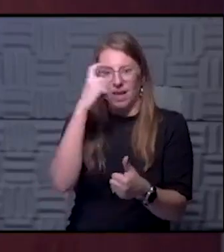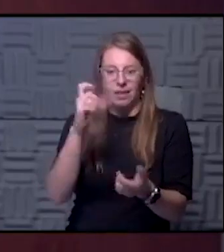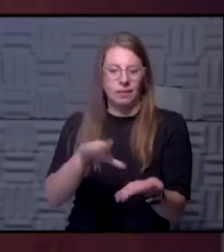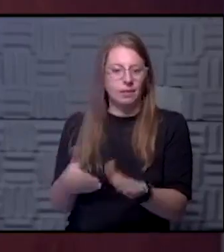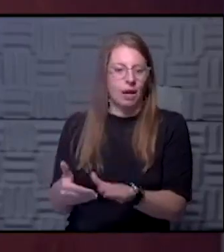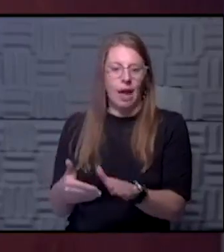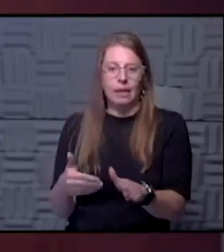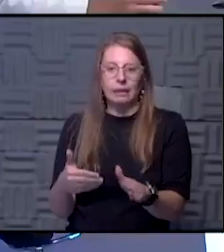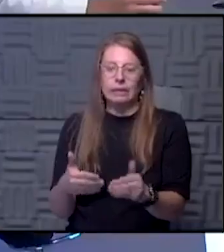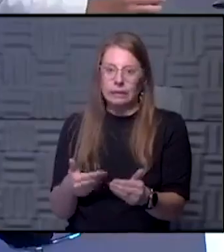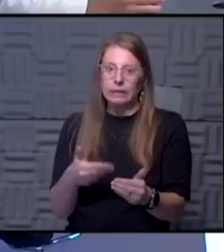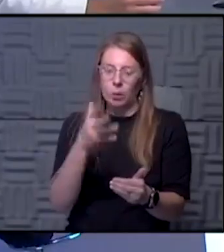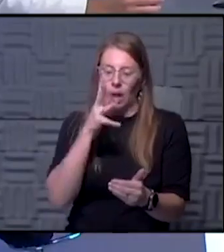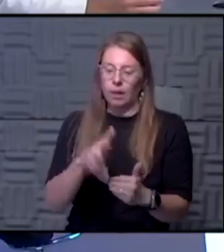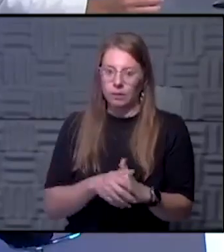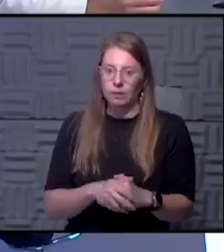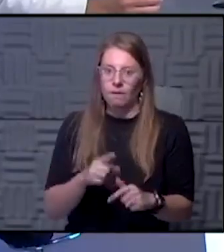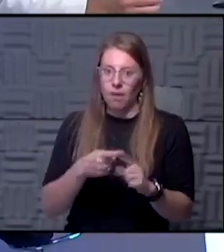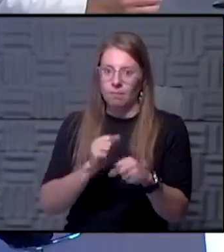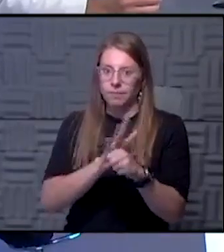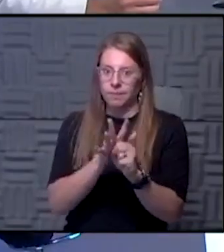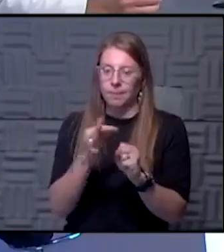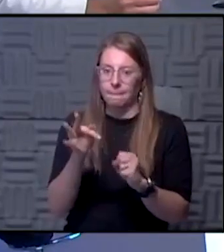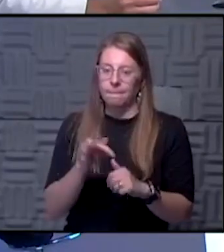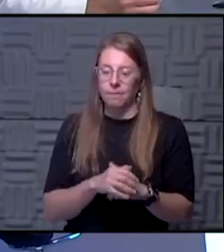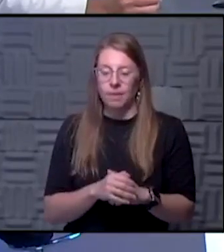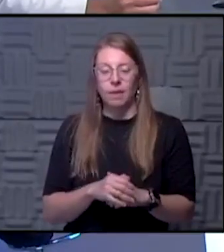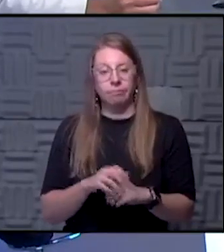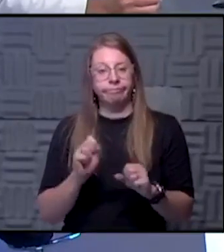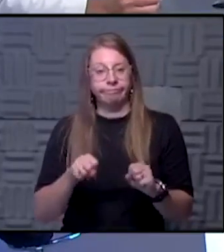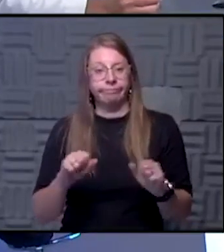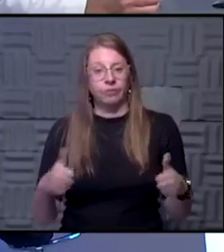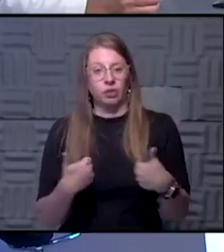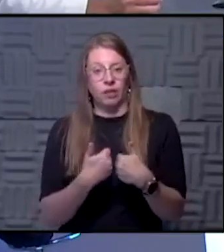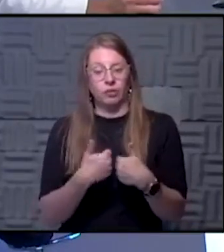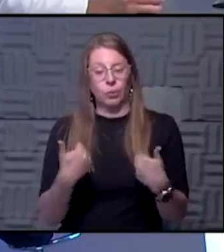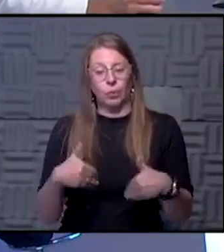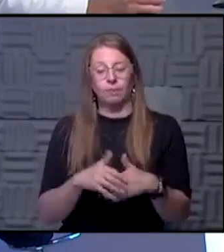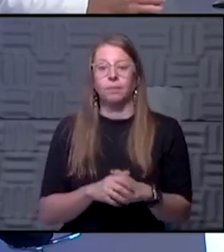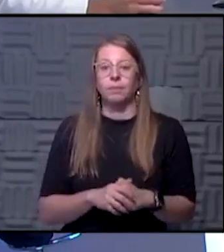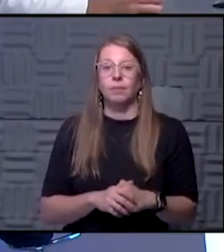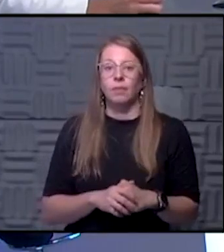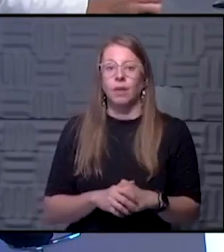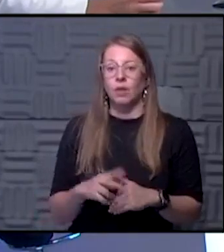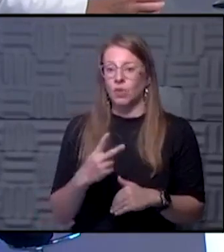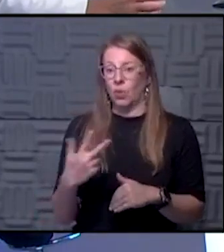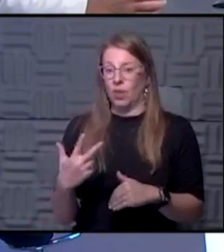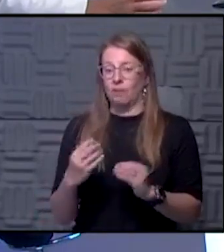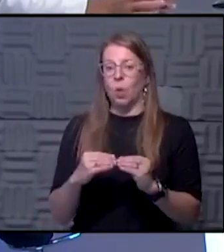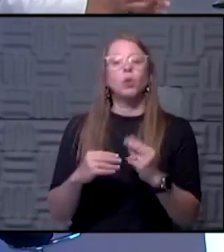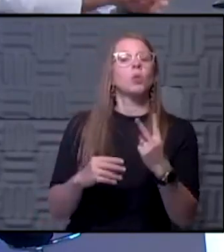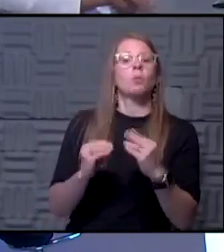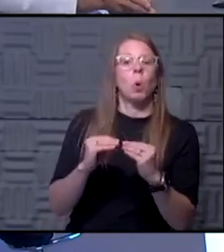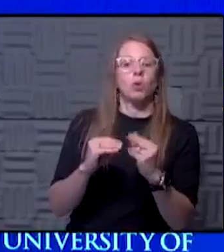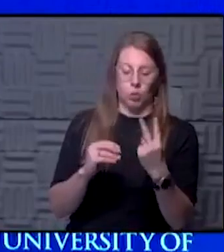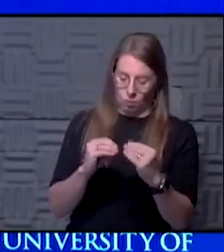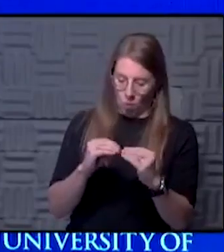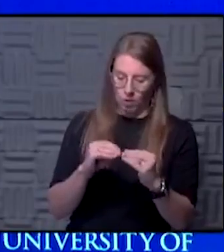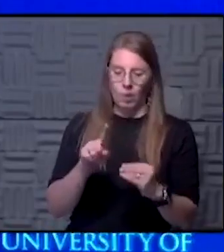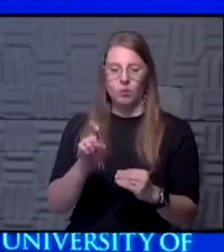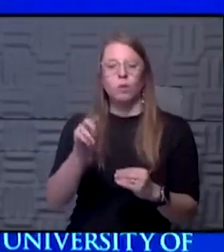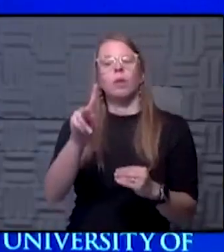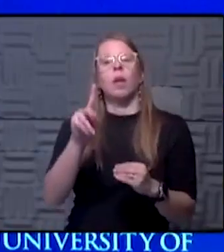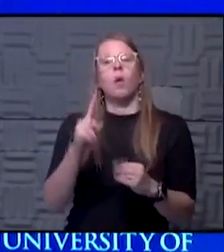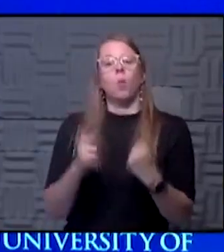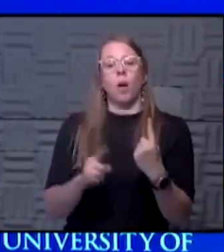mortality risk. And that's certainly a challenge. Yeah, absolutely. Okay. All right, got 2 or 3 more. 2 more questions. 2 more. 2 more? Okay,